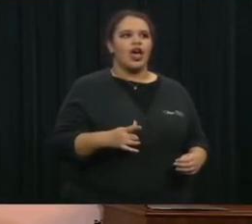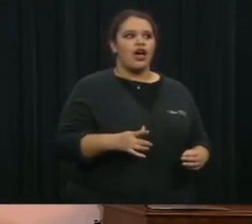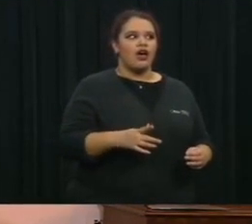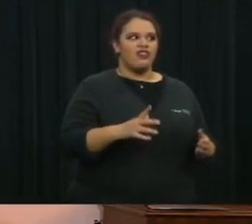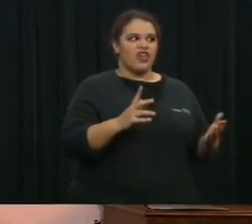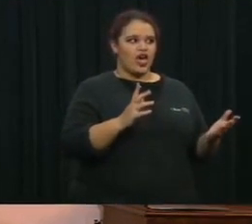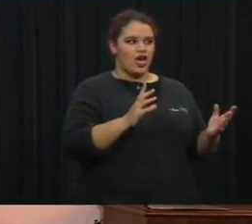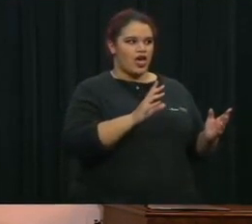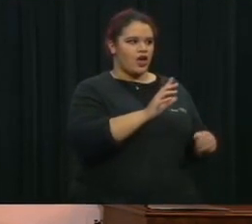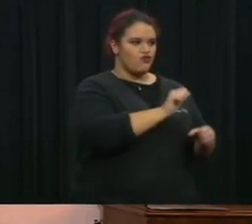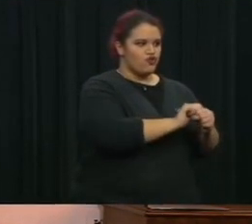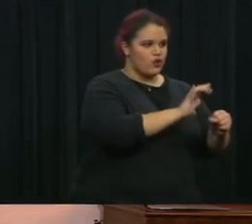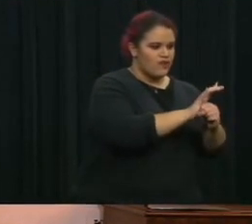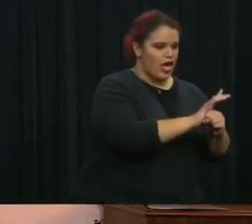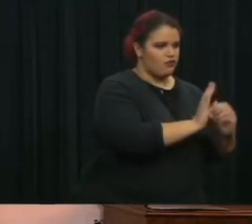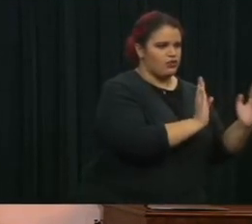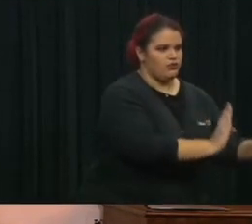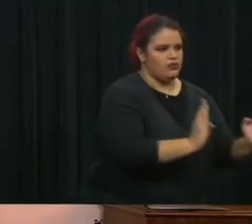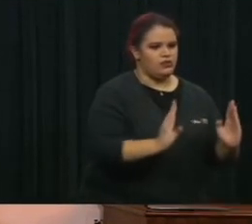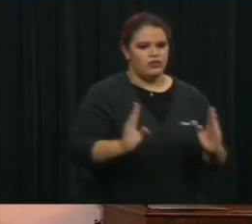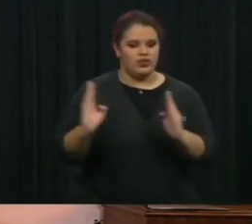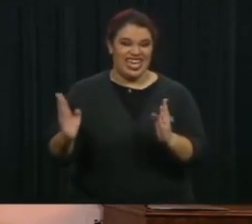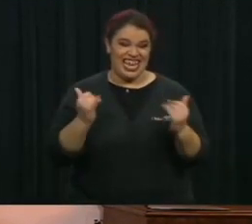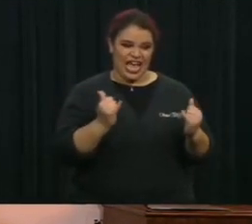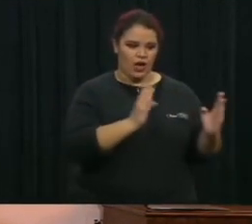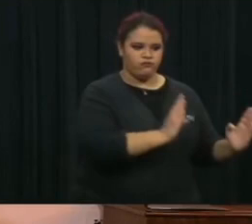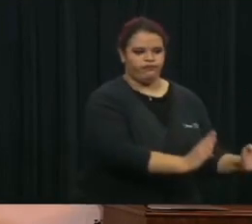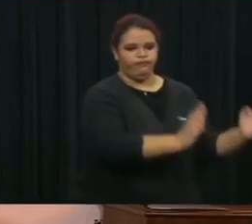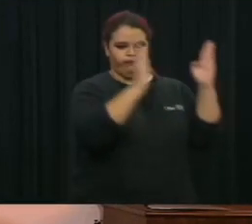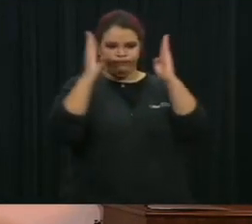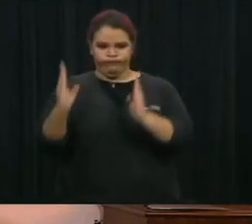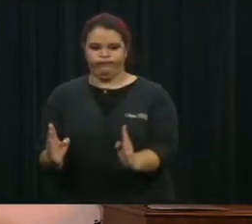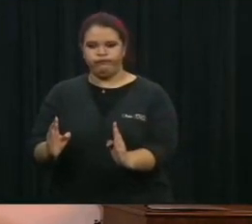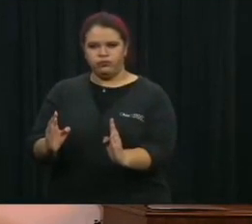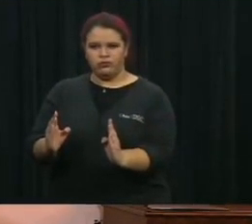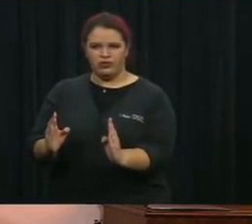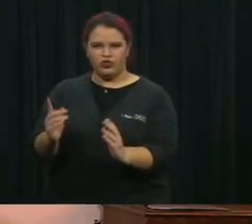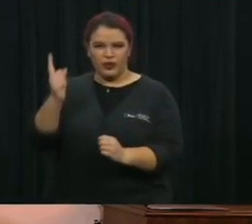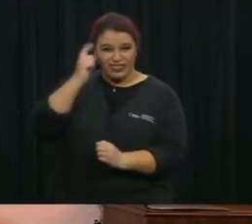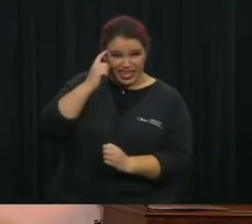to see that death toll rise now? Yes, unfortunately,